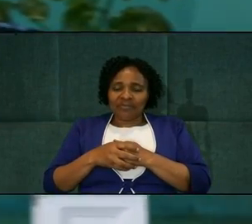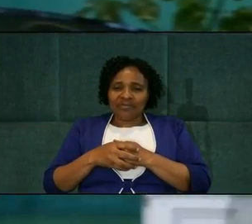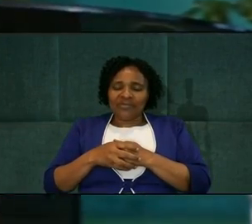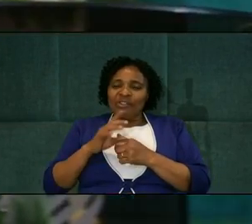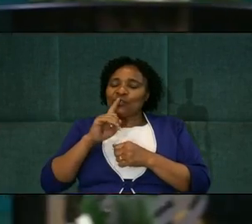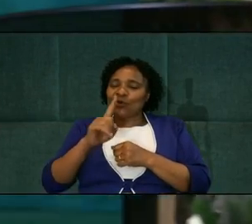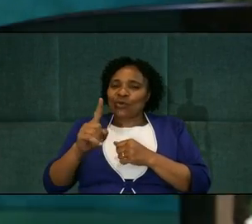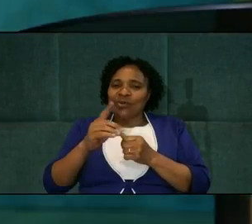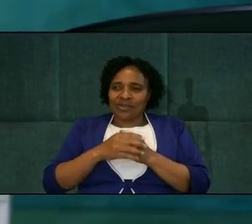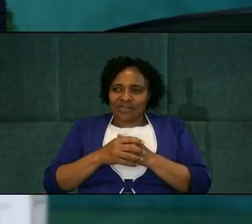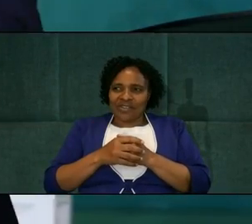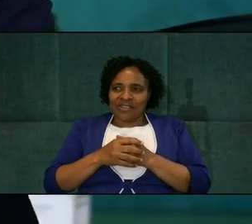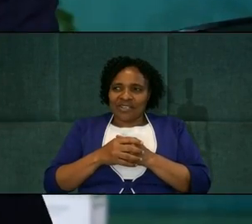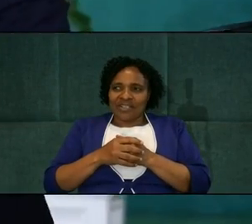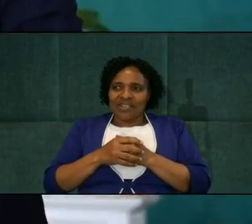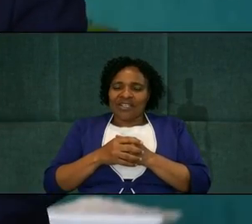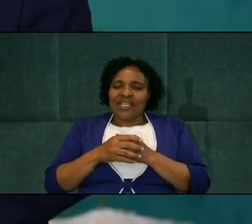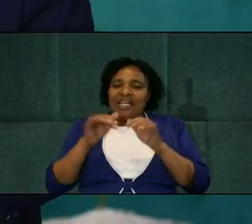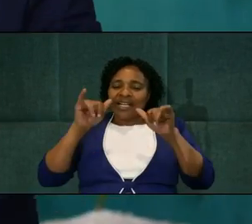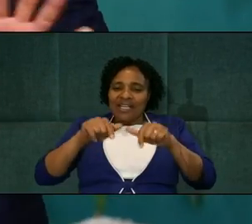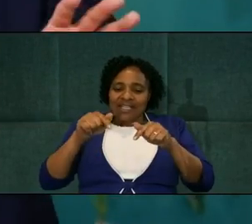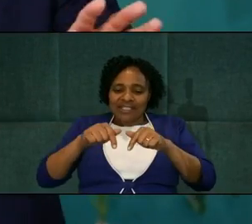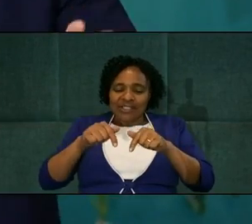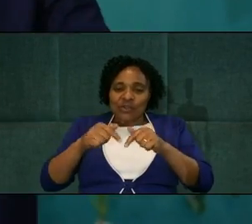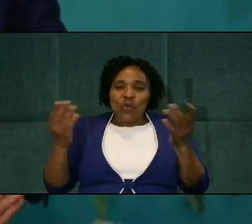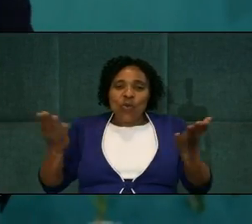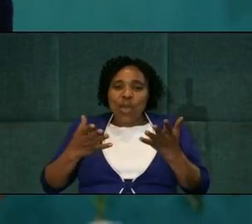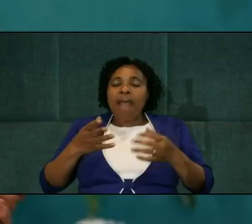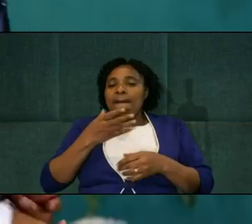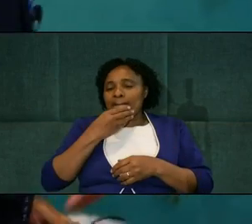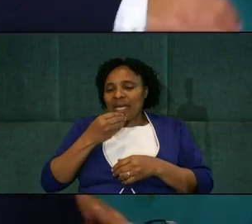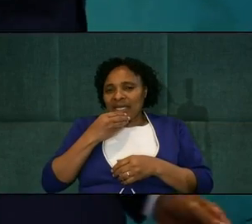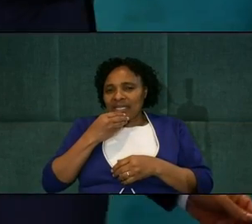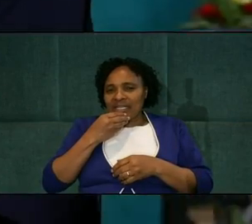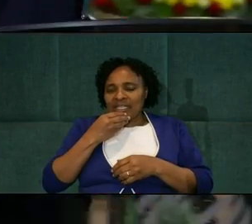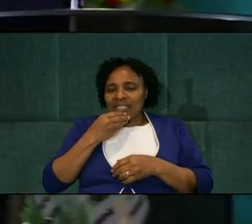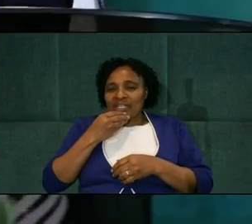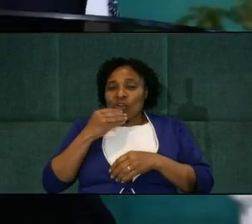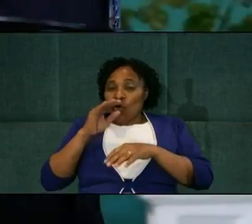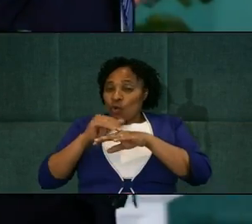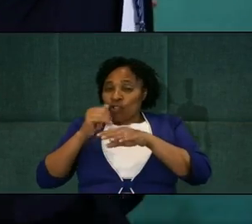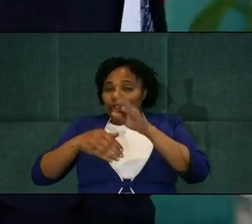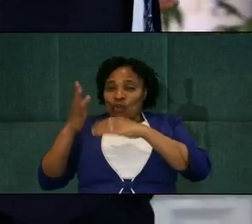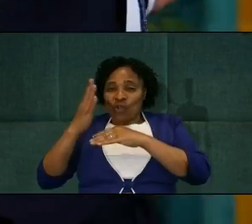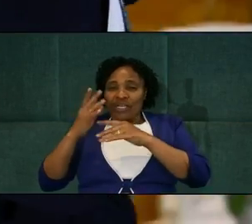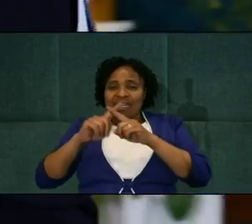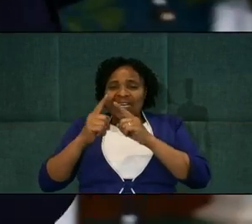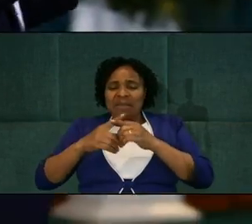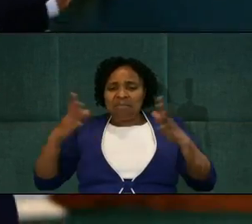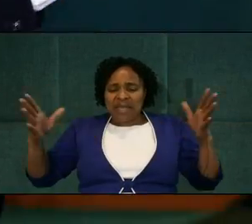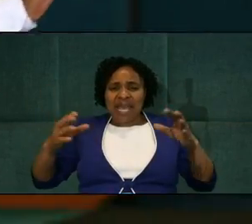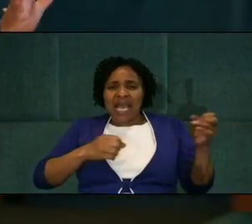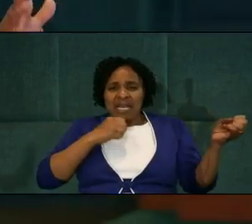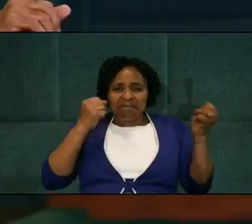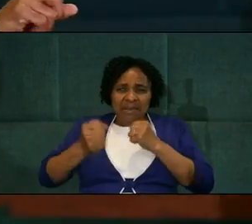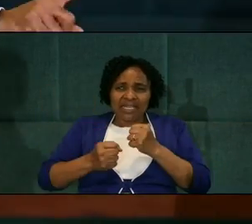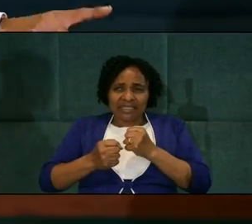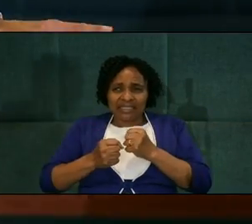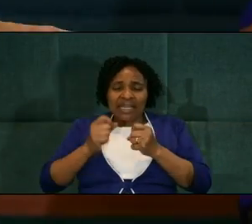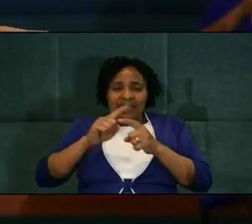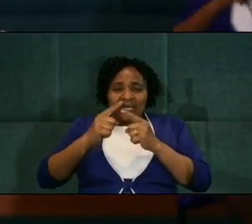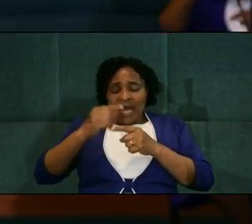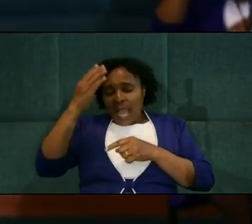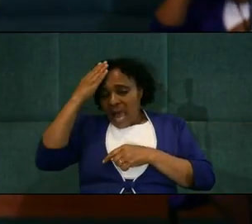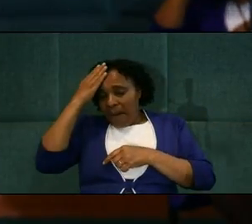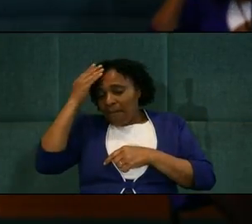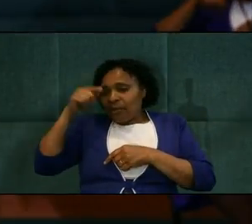So, oh Lord, this is when man counsel God. Watch me. And as big and mighty as God is, God humbled himself and took